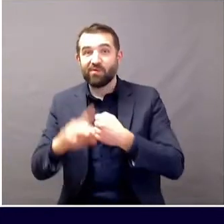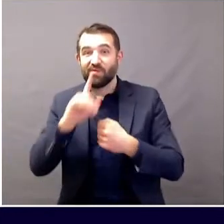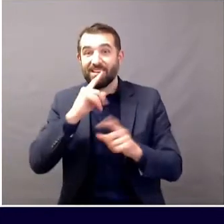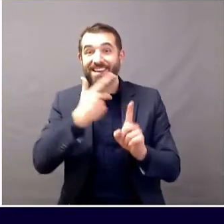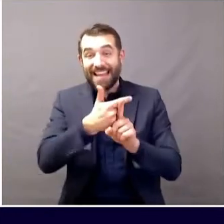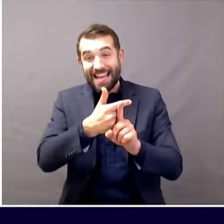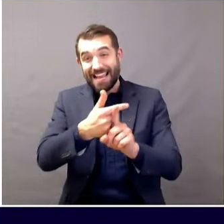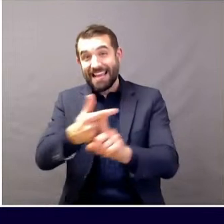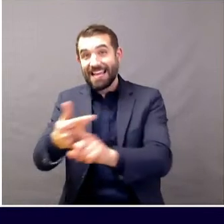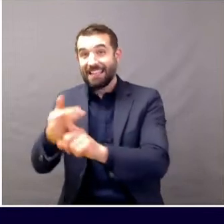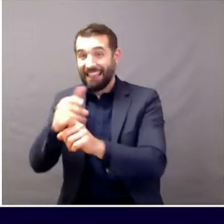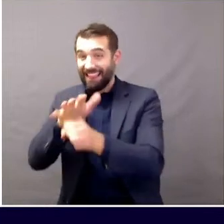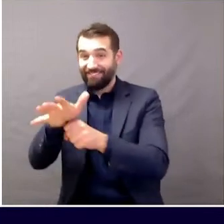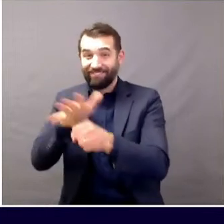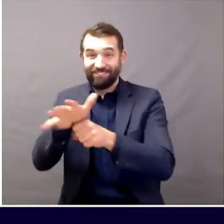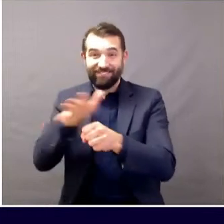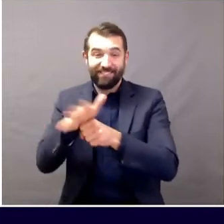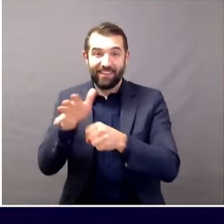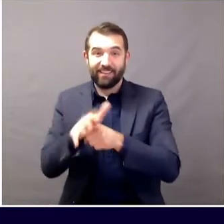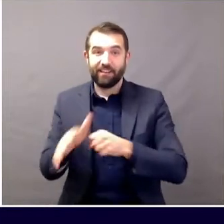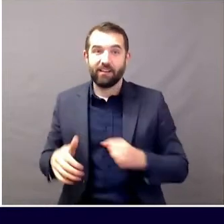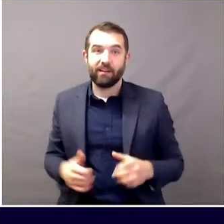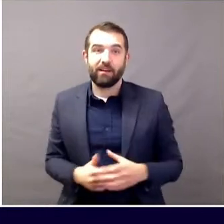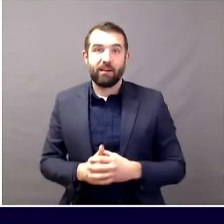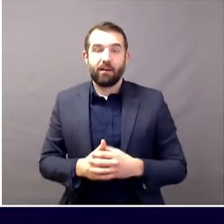this way, David, of the